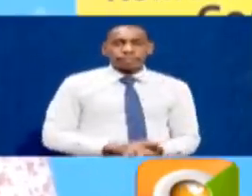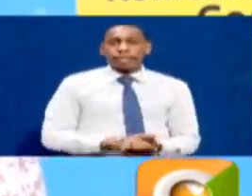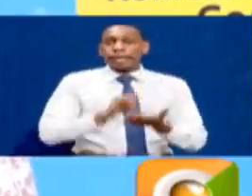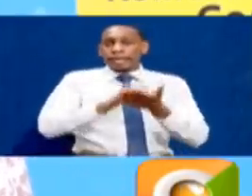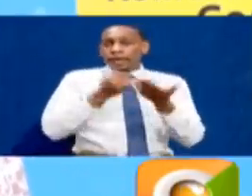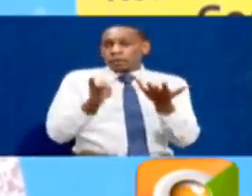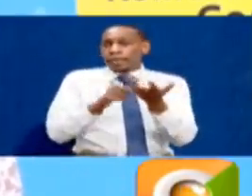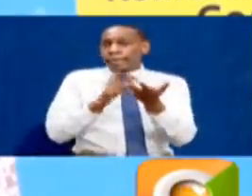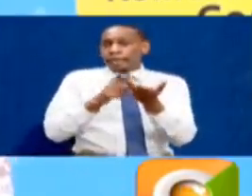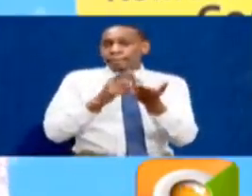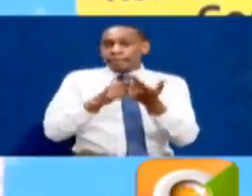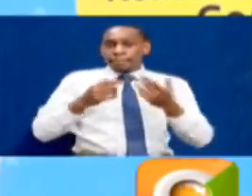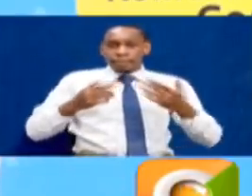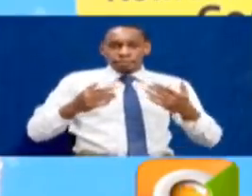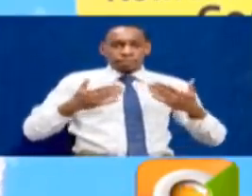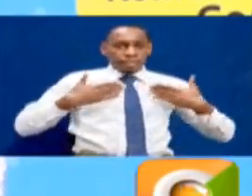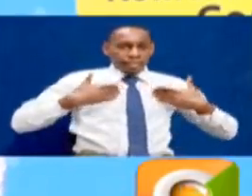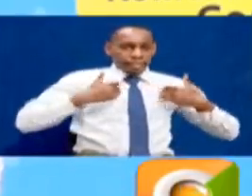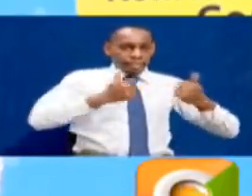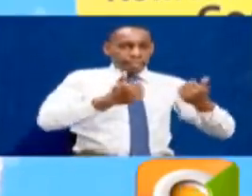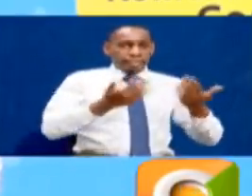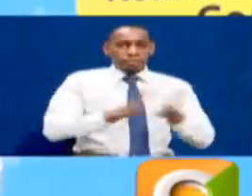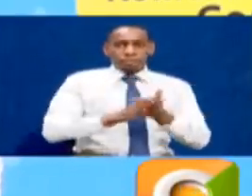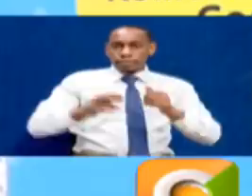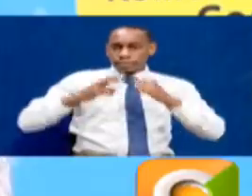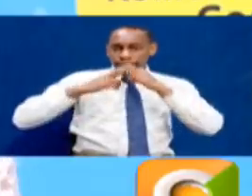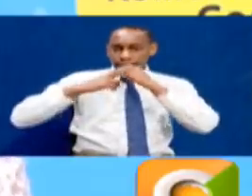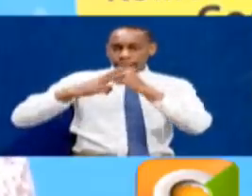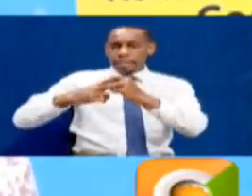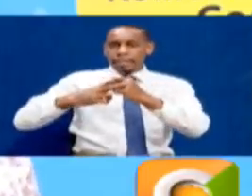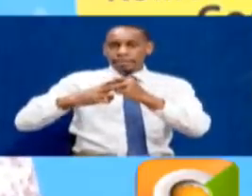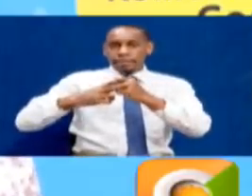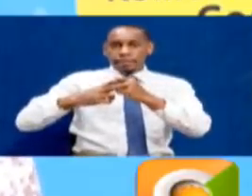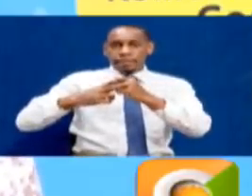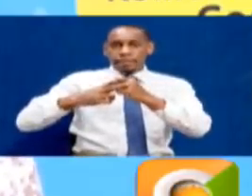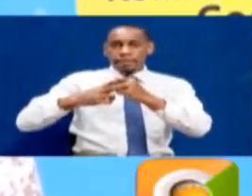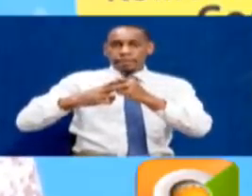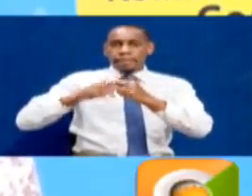which brings the number of recoveries now to